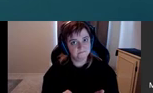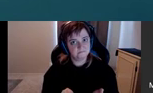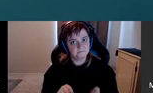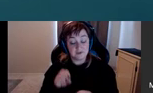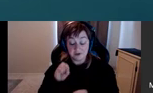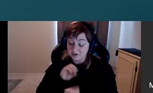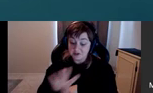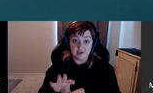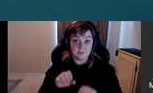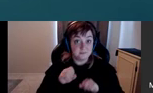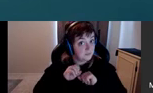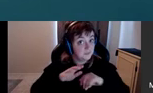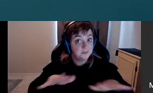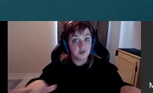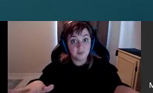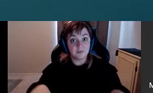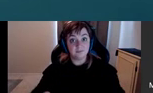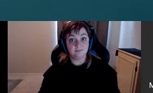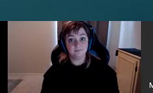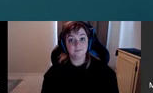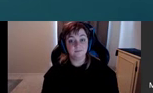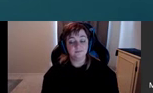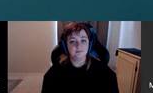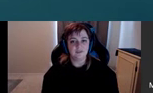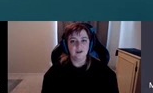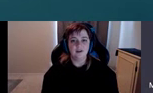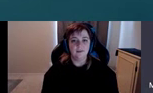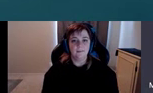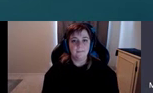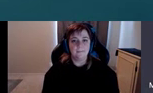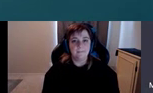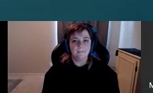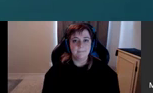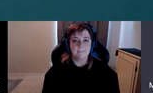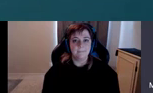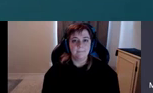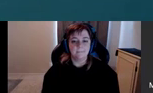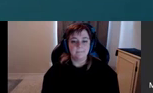don't know about this, write about it, write about it. Be the one to tell them.